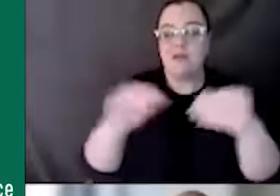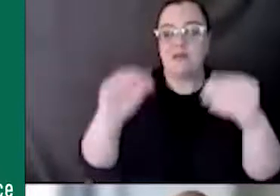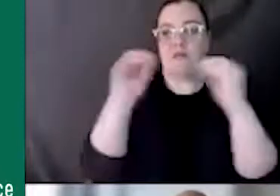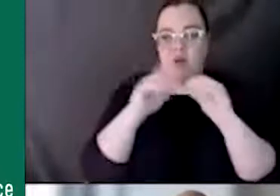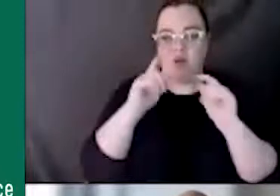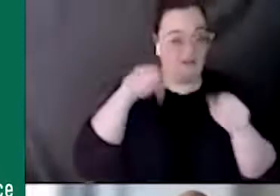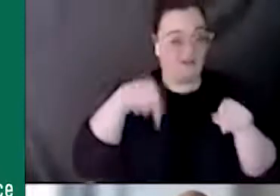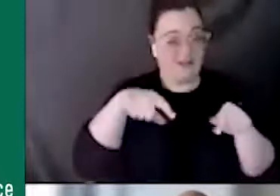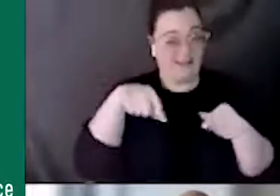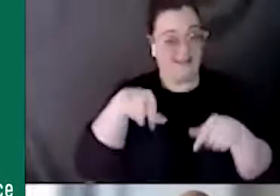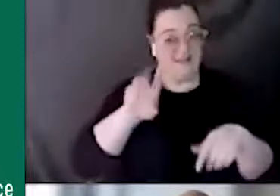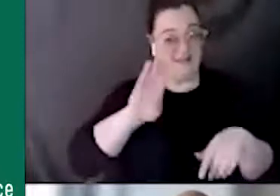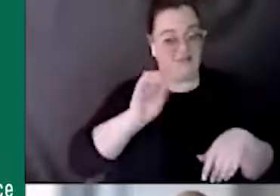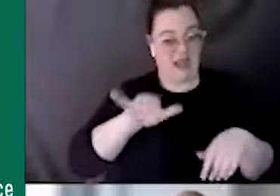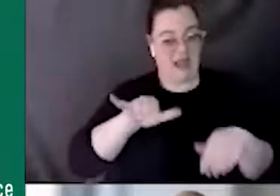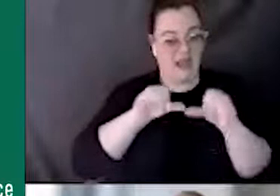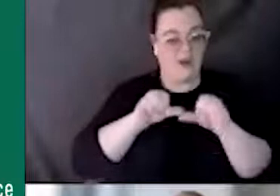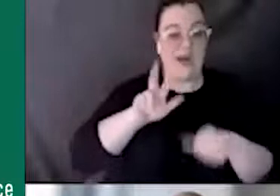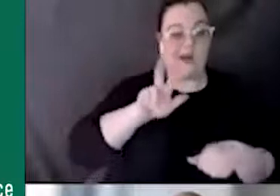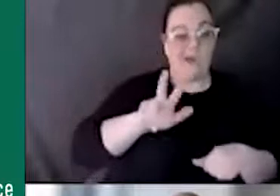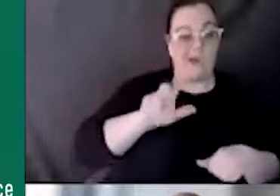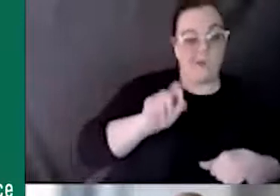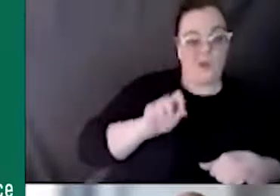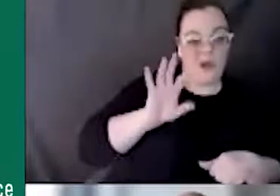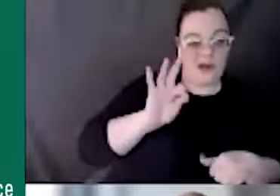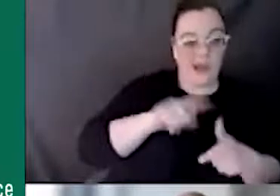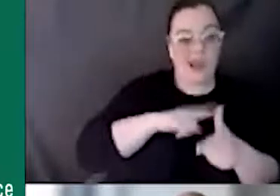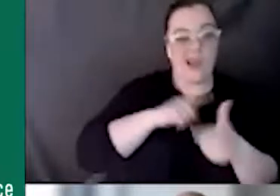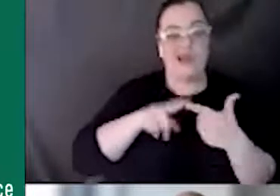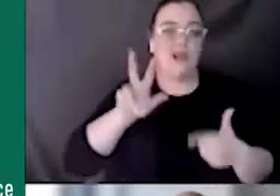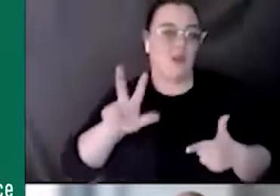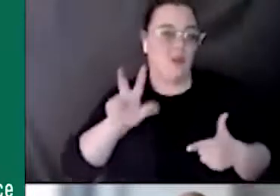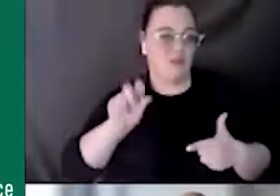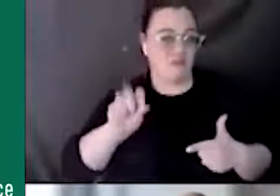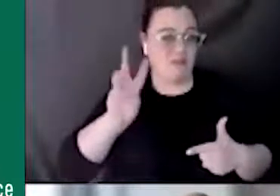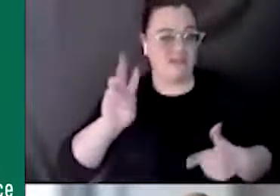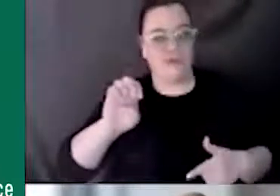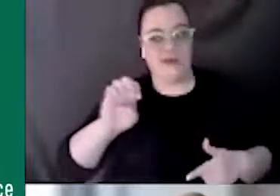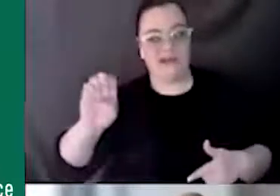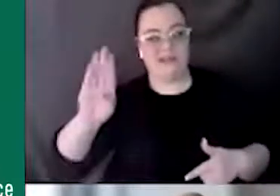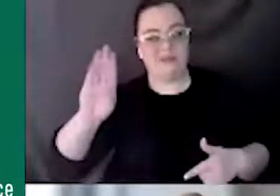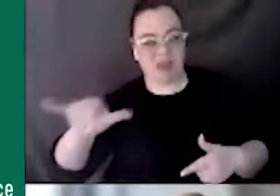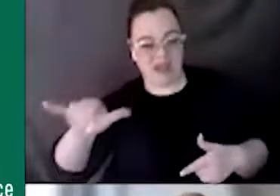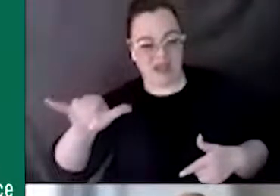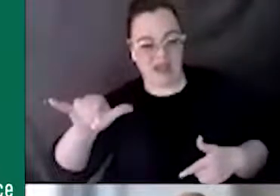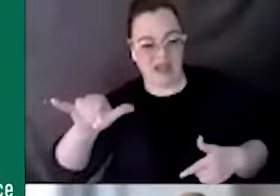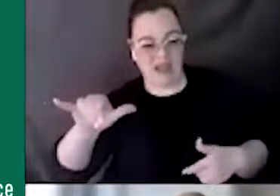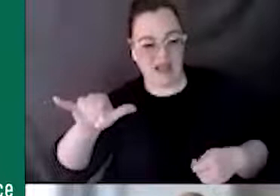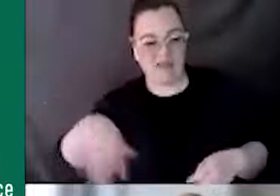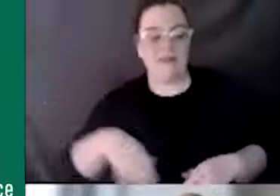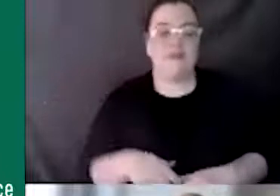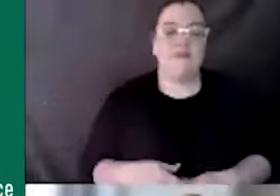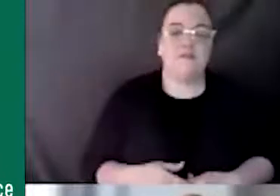directly in the Bay Area, a 3.9 and a 3.6 in the East Bay on the active faults